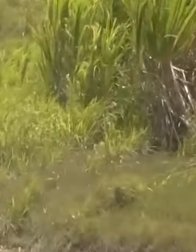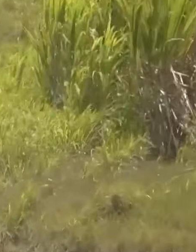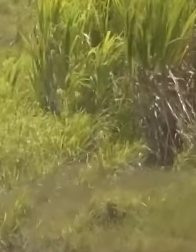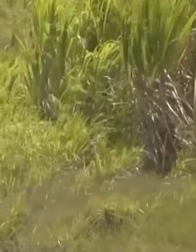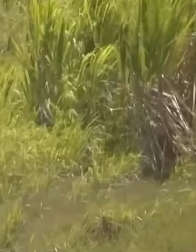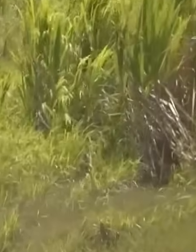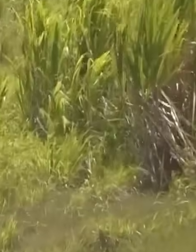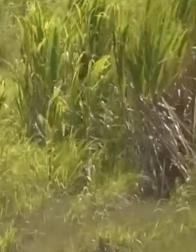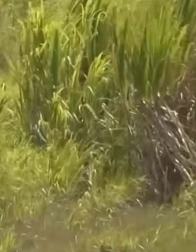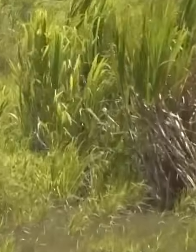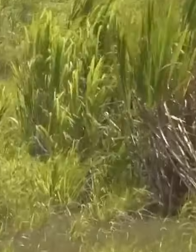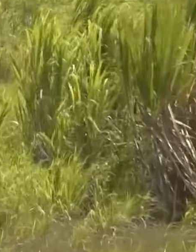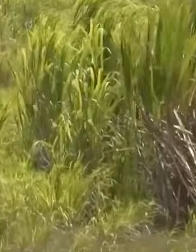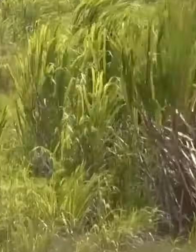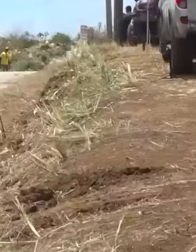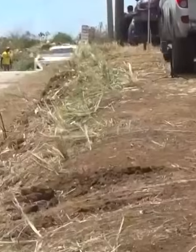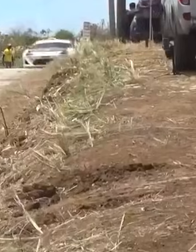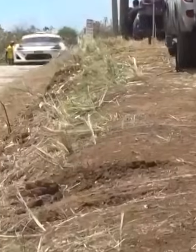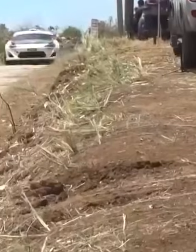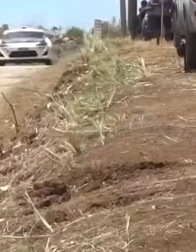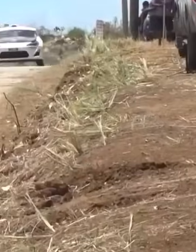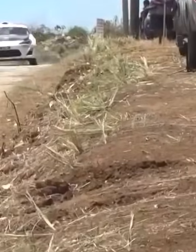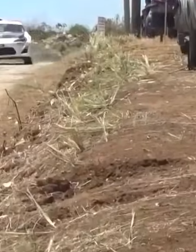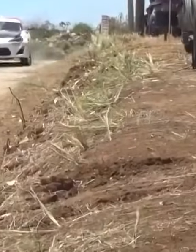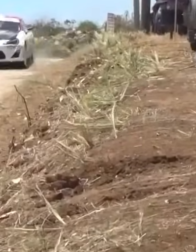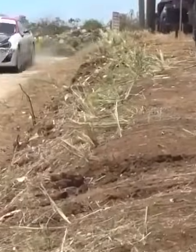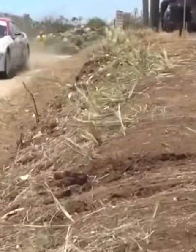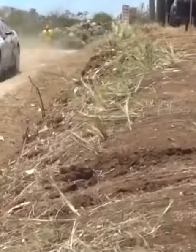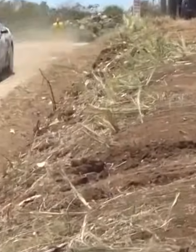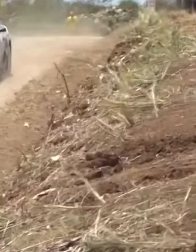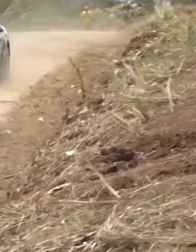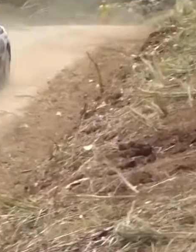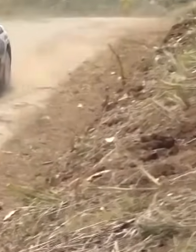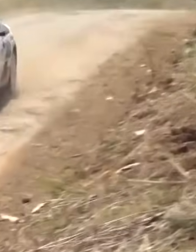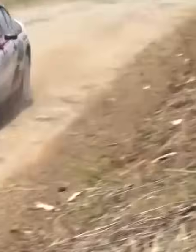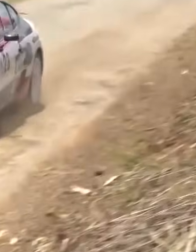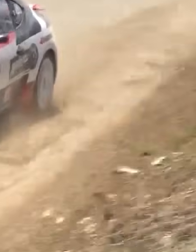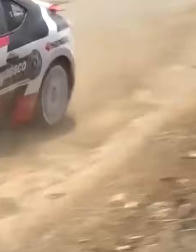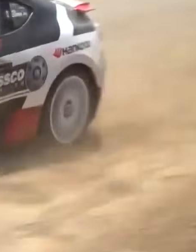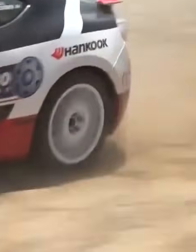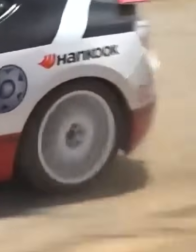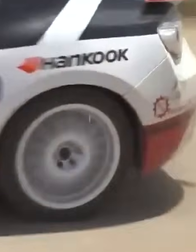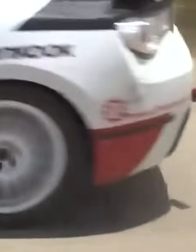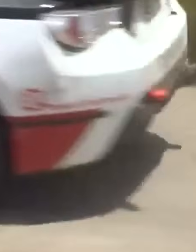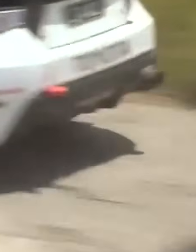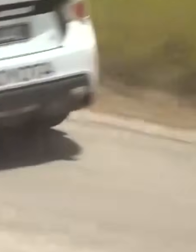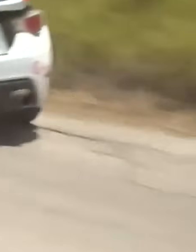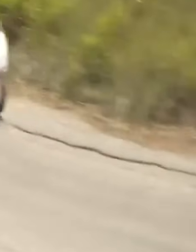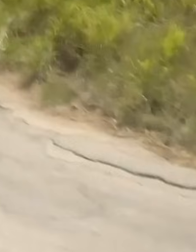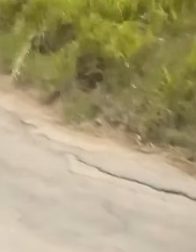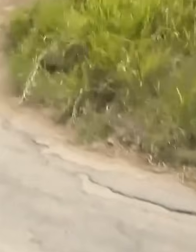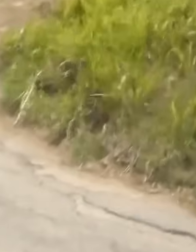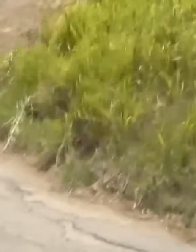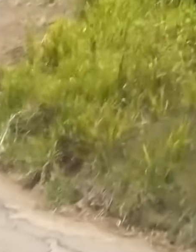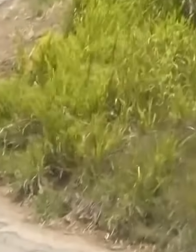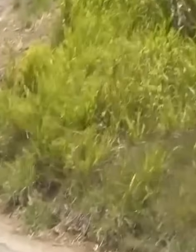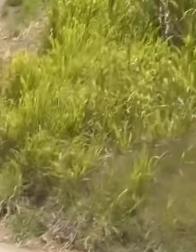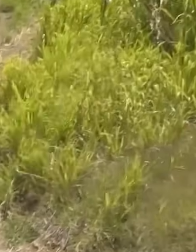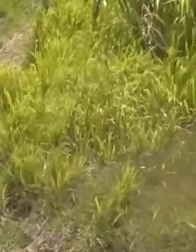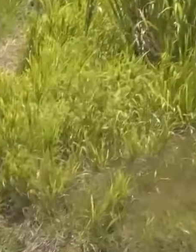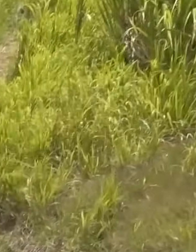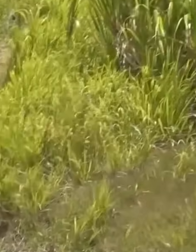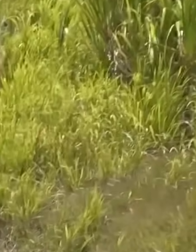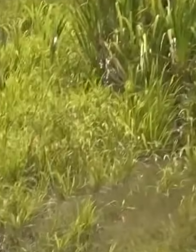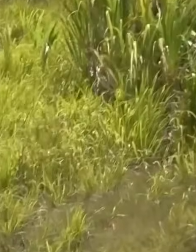with 51 overseas entries, inclusive of 24 female drivers and co-drivers. Fierce competition